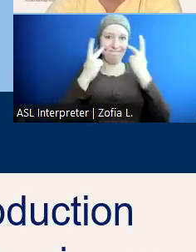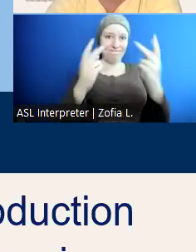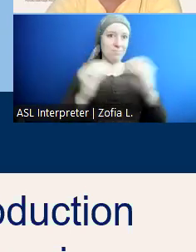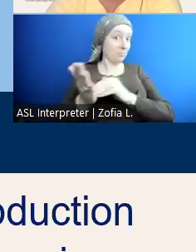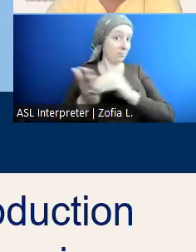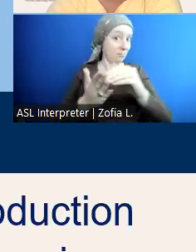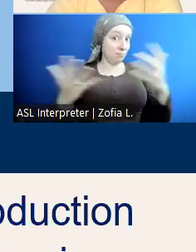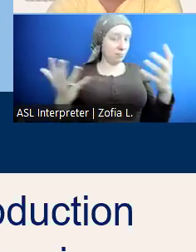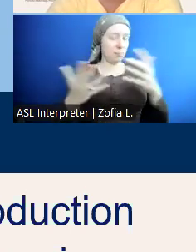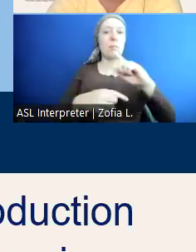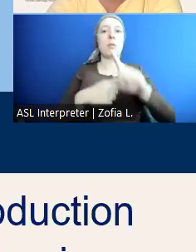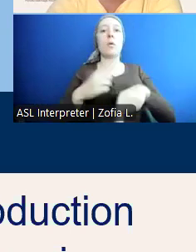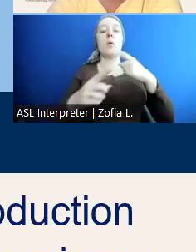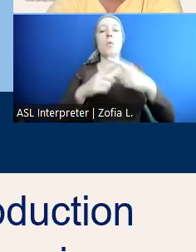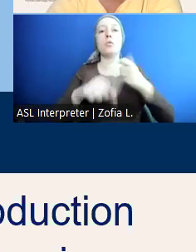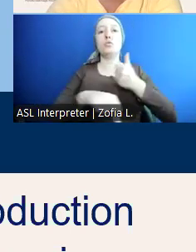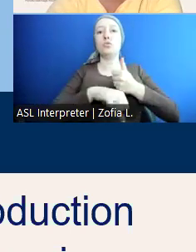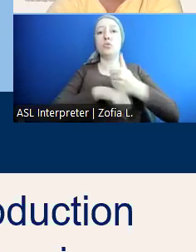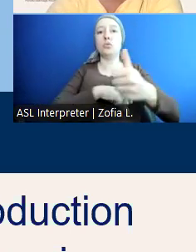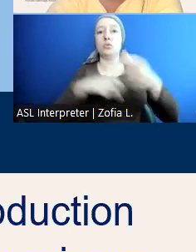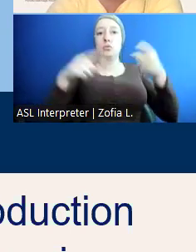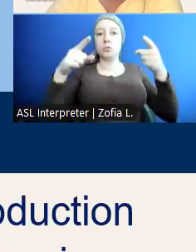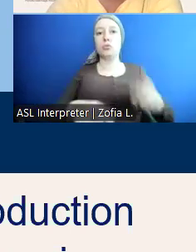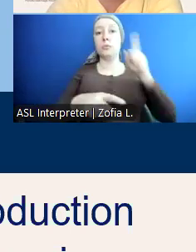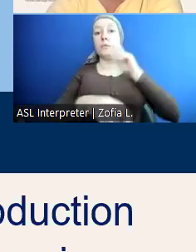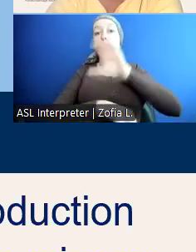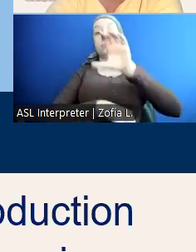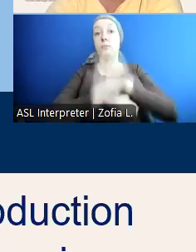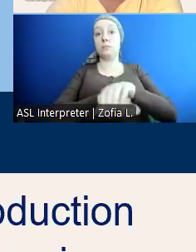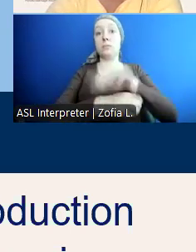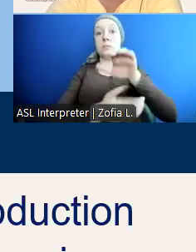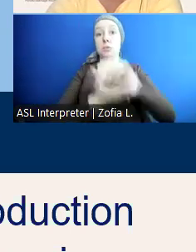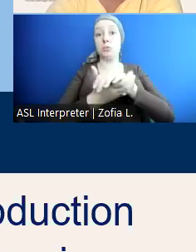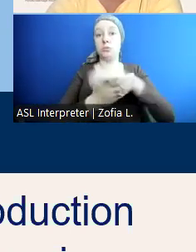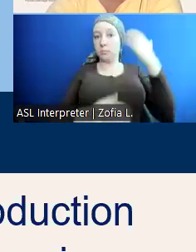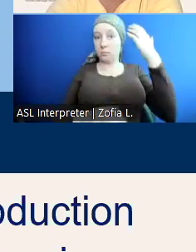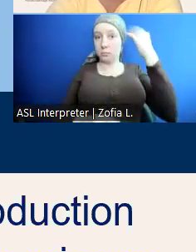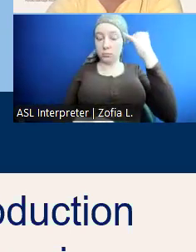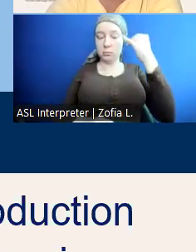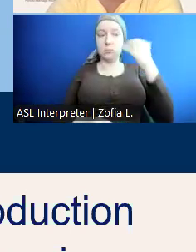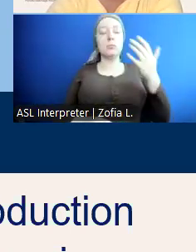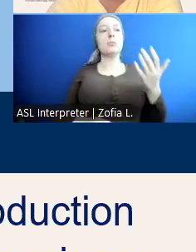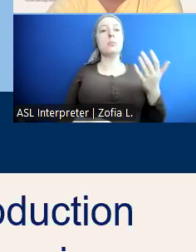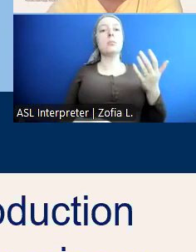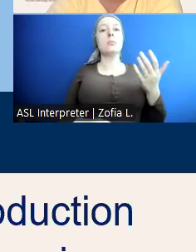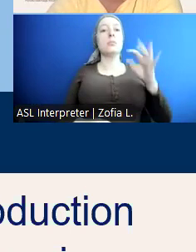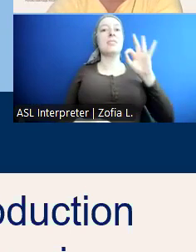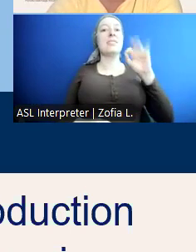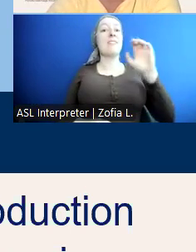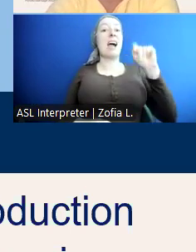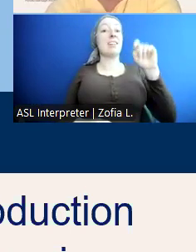is when charges have been brought for forced marriage, it is because the facts